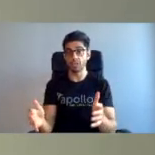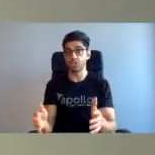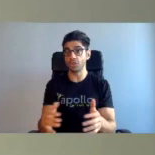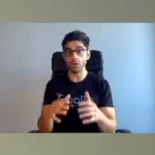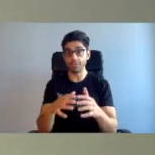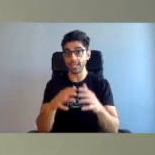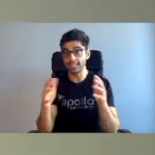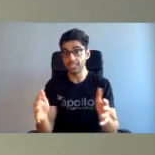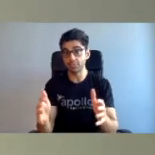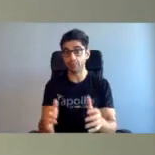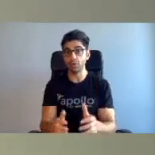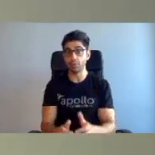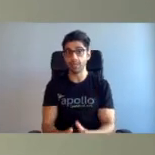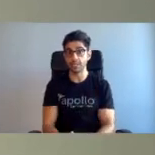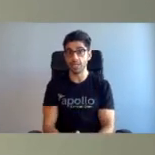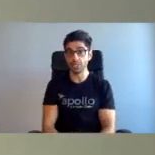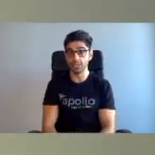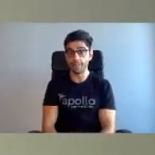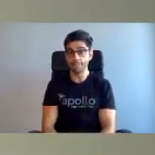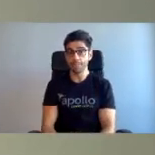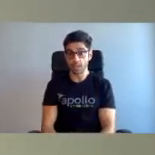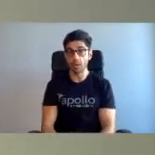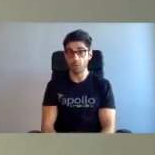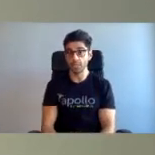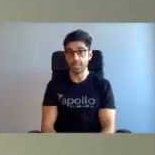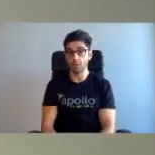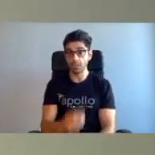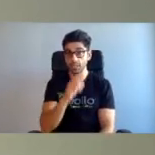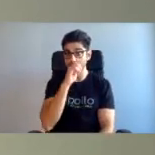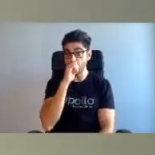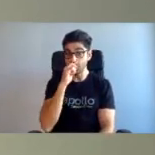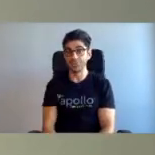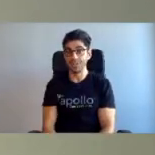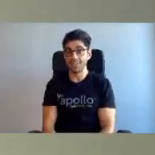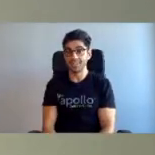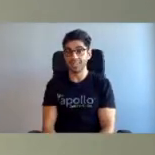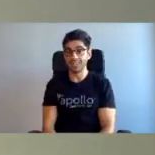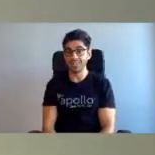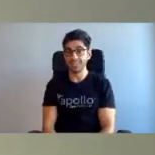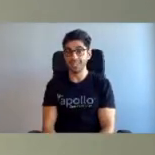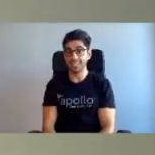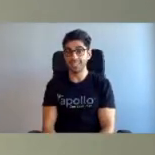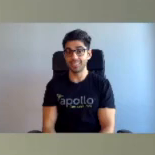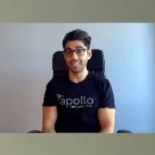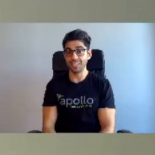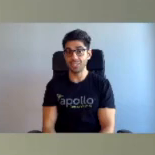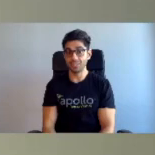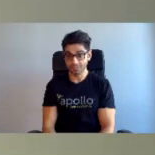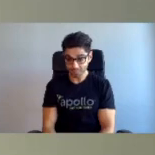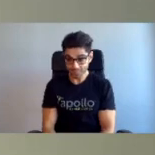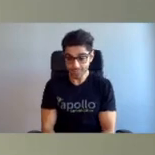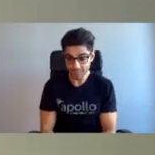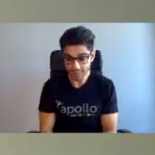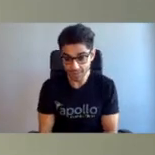of the questions and all of the ideas for future presentations. We're going to take them all into consideration. Stay tuned and stay in